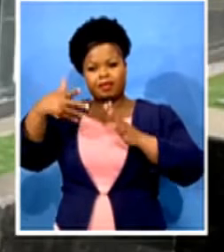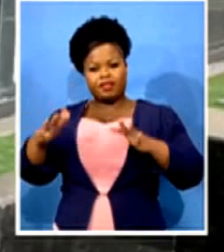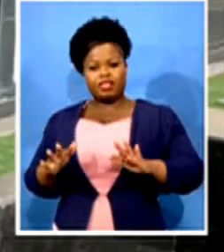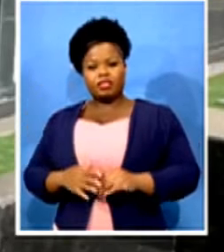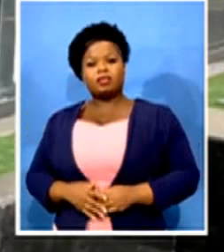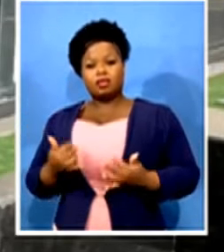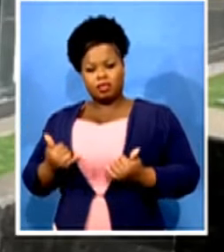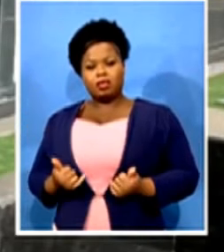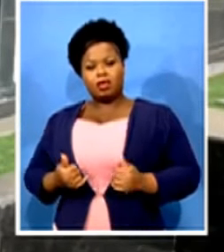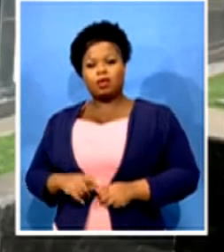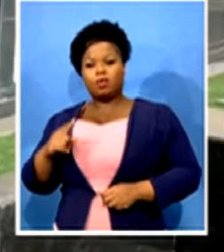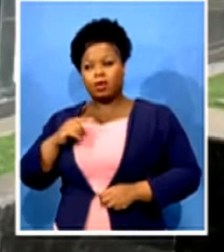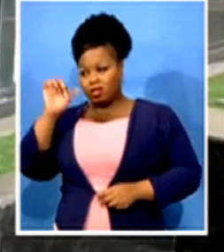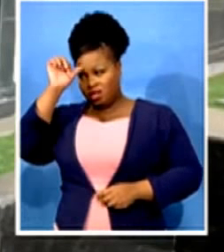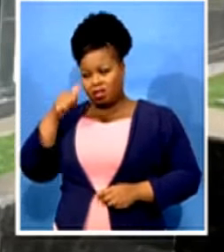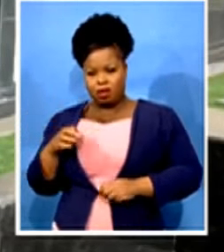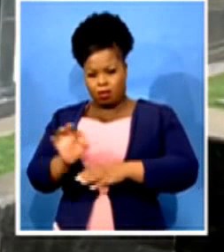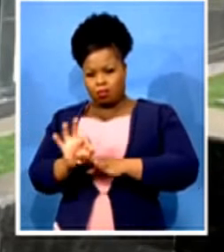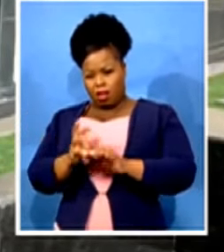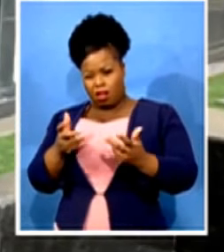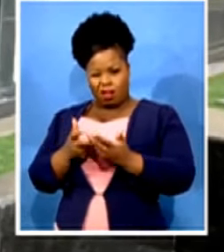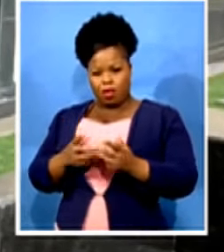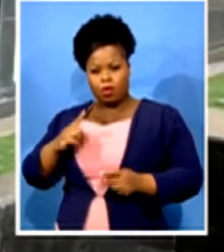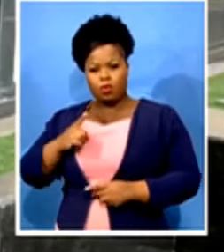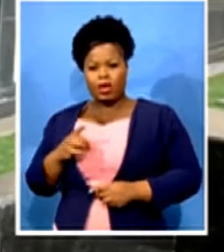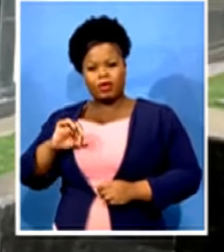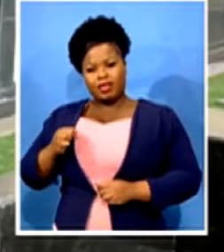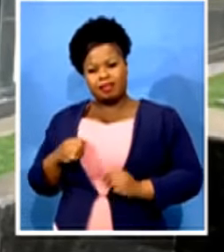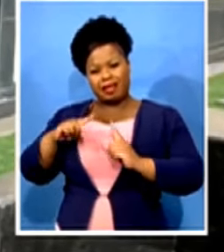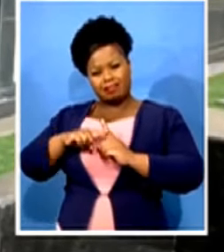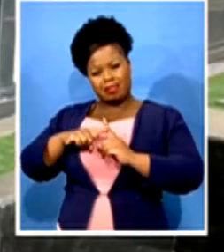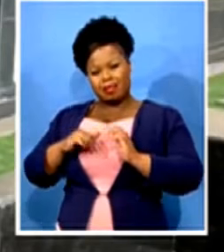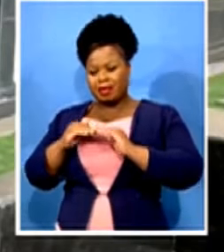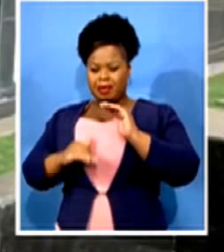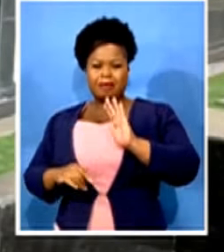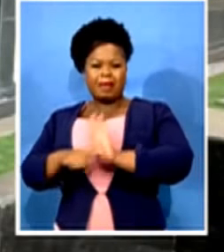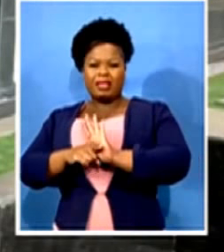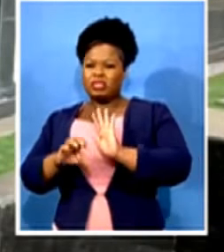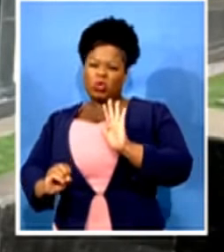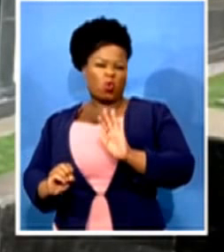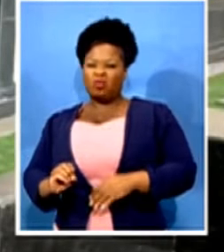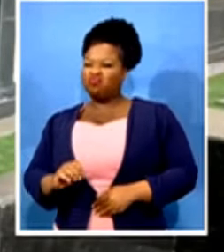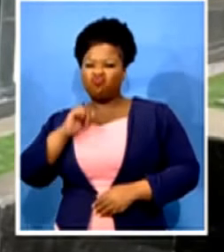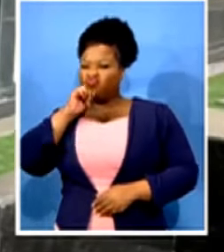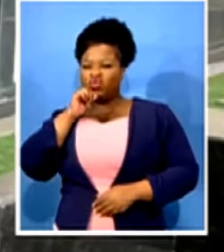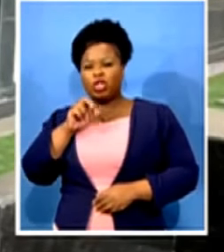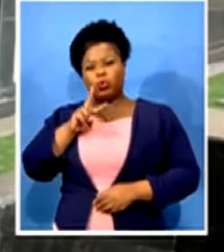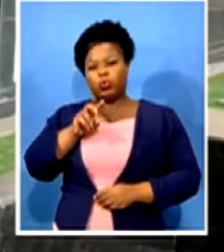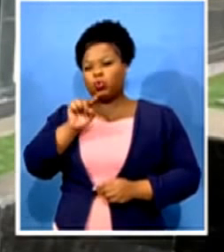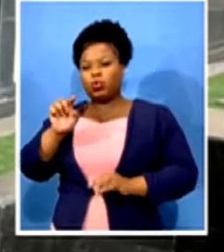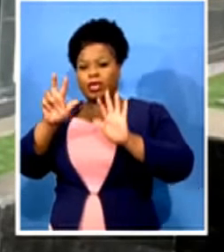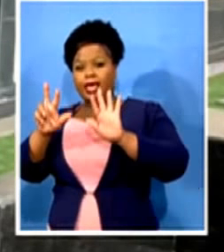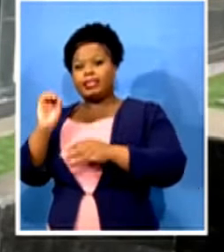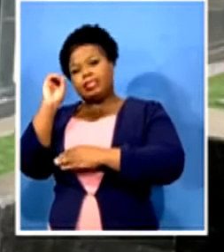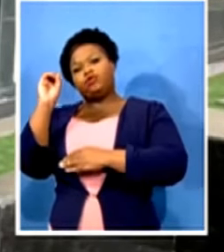they don't need to be stored at sub-zero temperatures. They need anywhere between 2 degrees to 8 degrees freezing temperatures to be